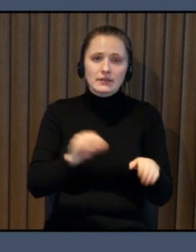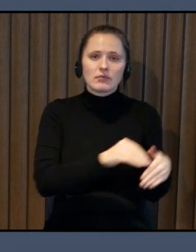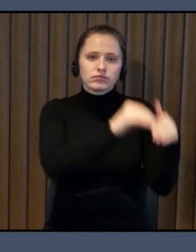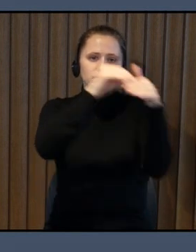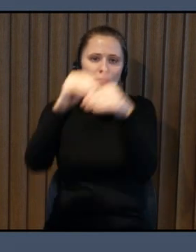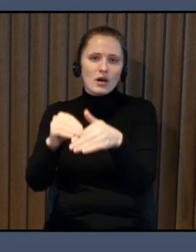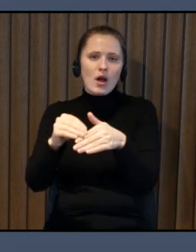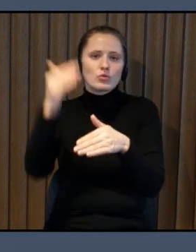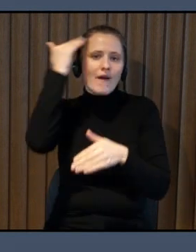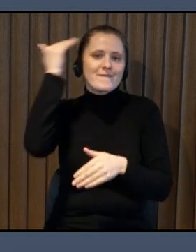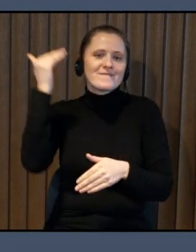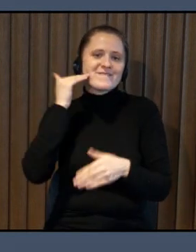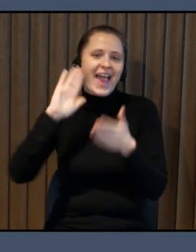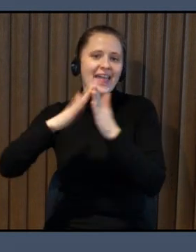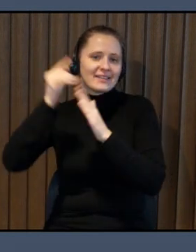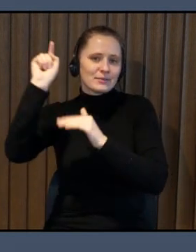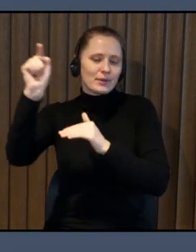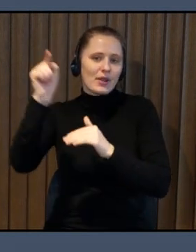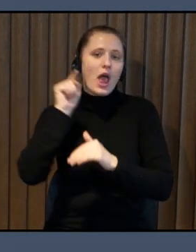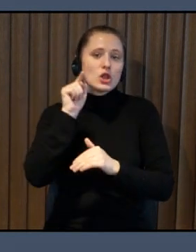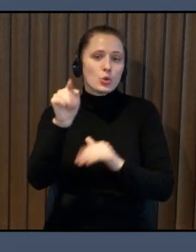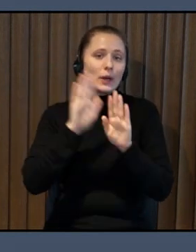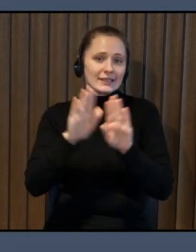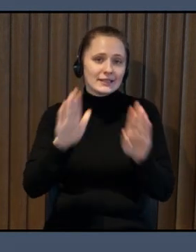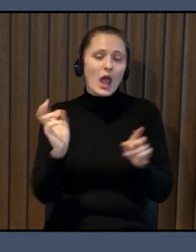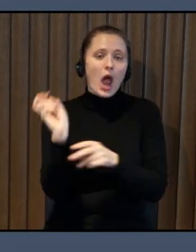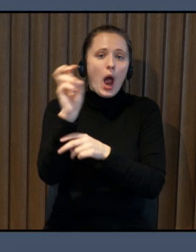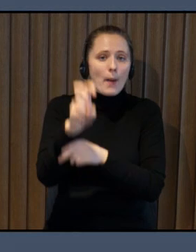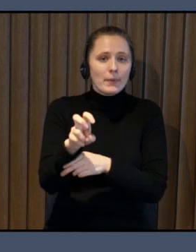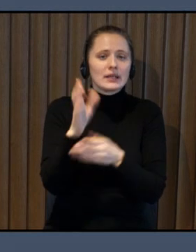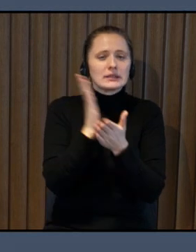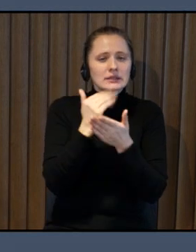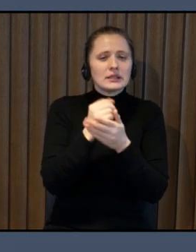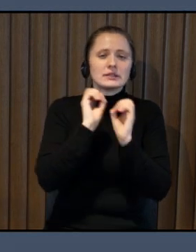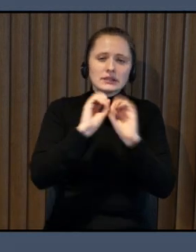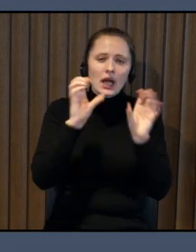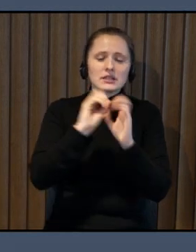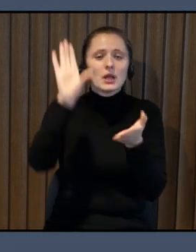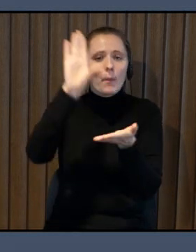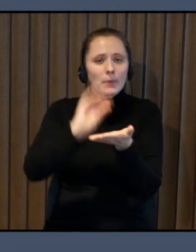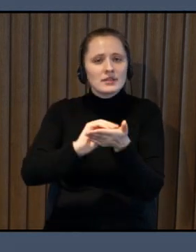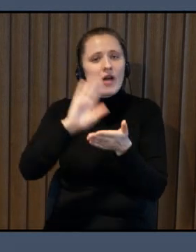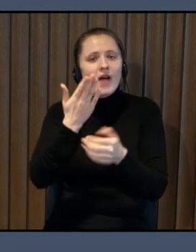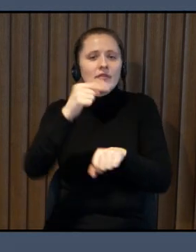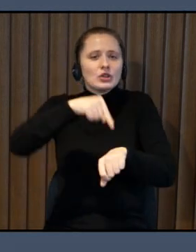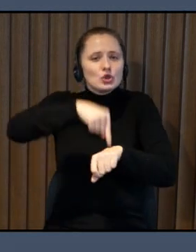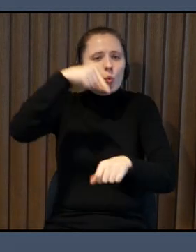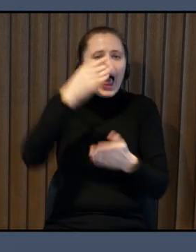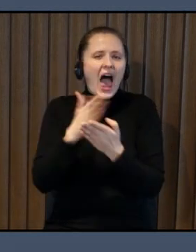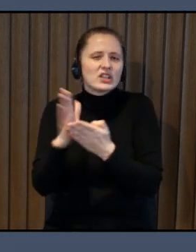Next, my exhibition was taken to Ventspils city, and